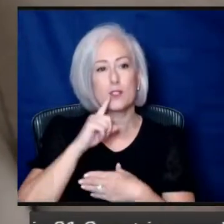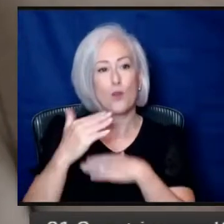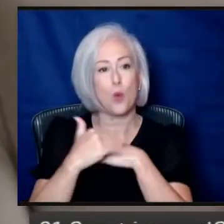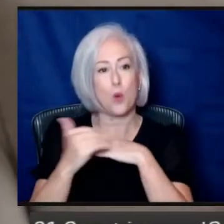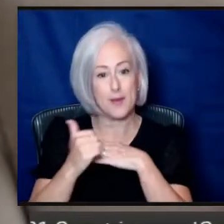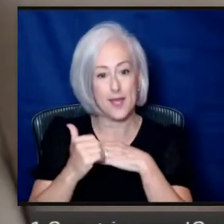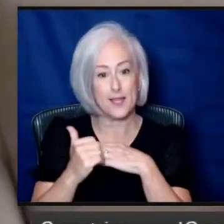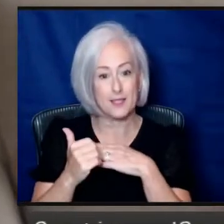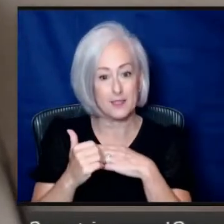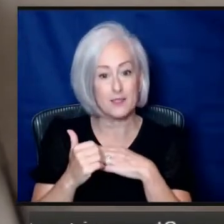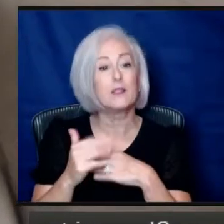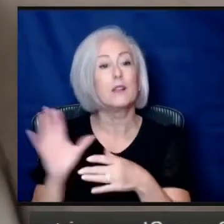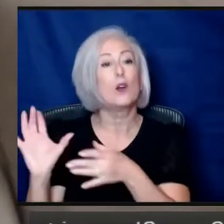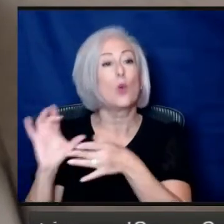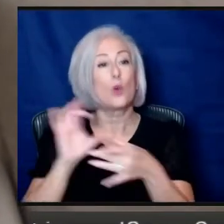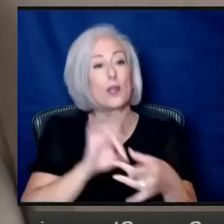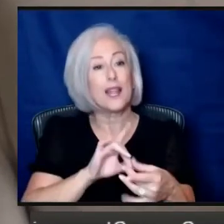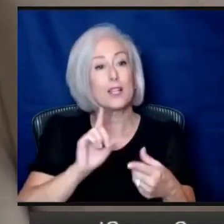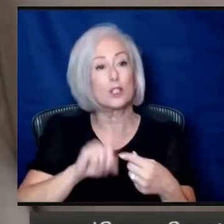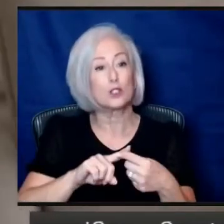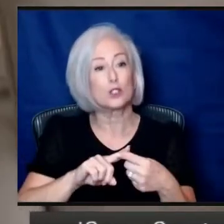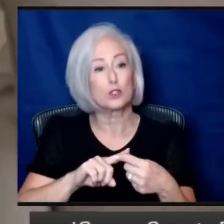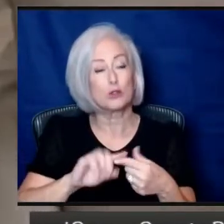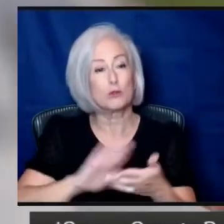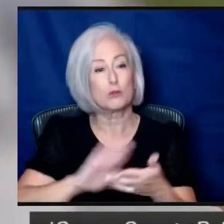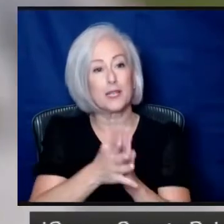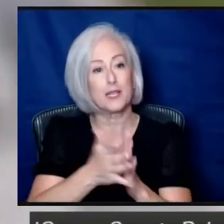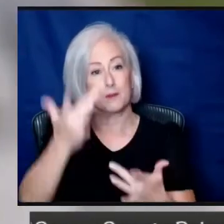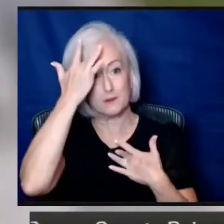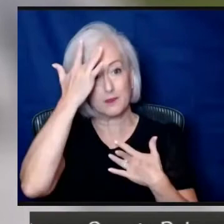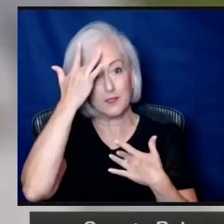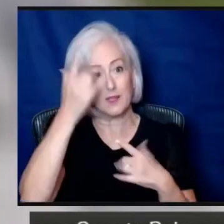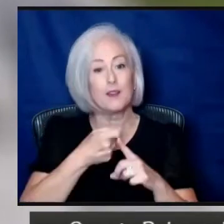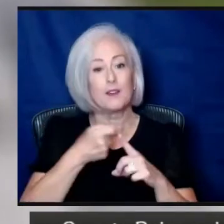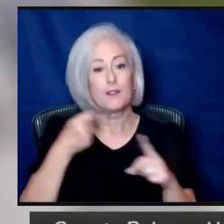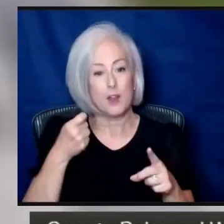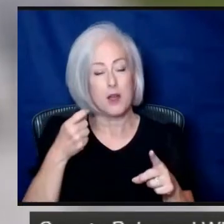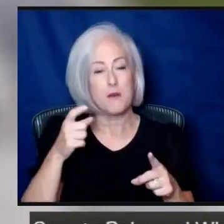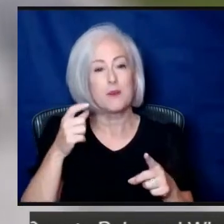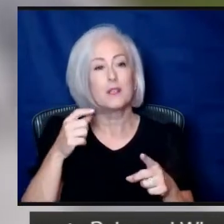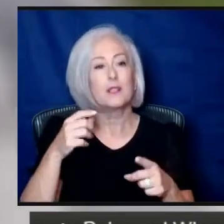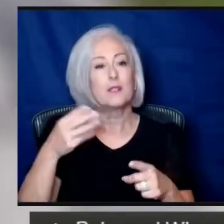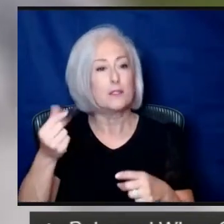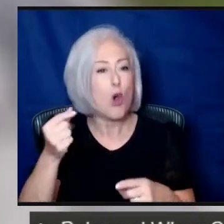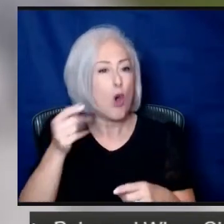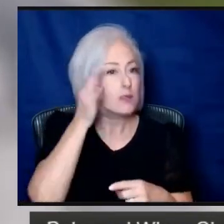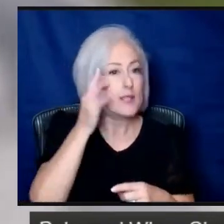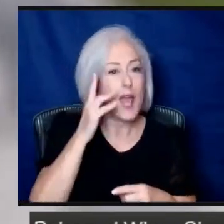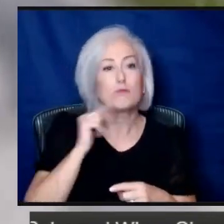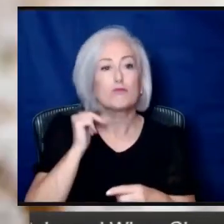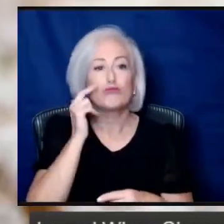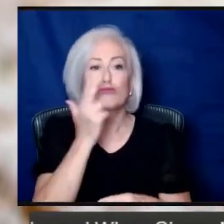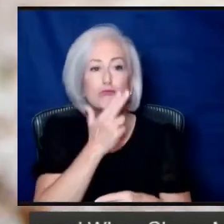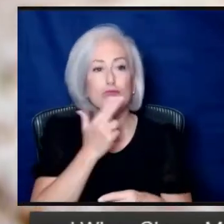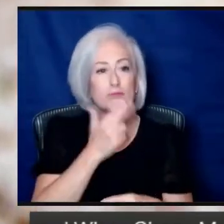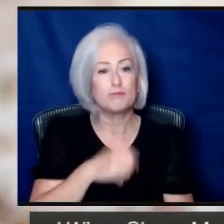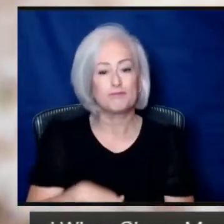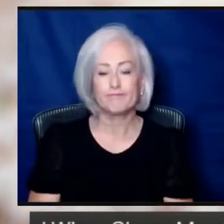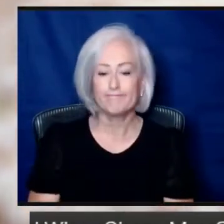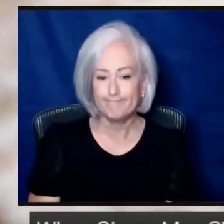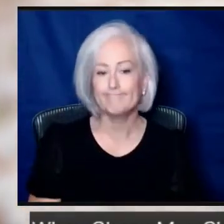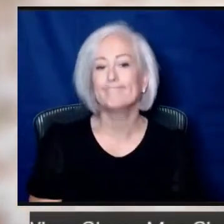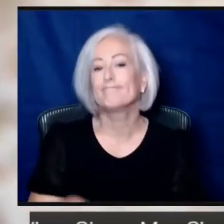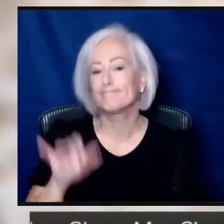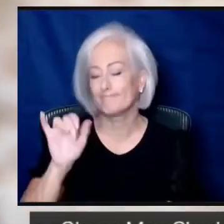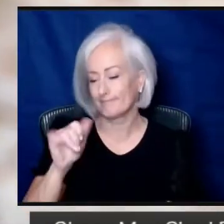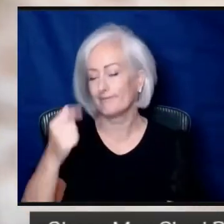to catching a superbug from Yeah. having them in your face. What's your experience with this in your specialty? You know, I mean, I think we all know